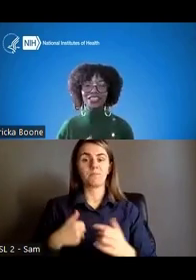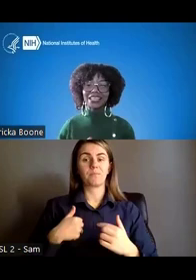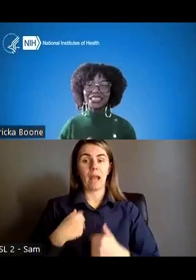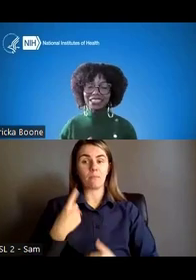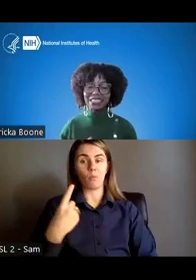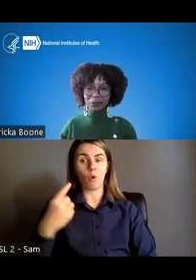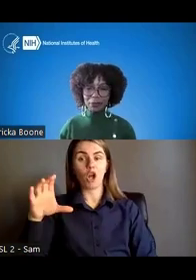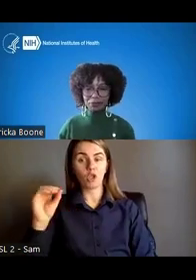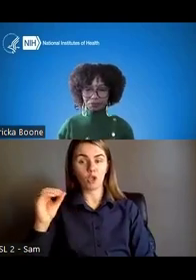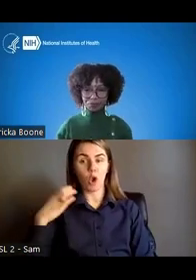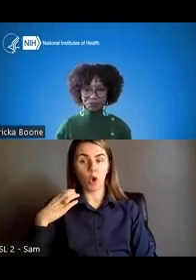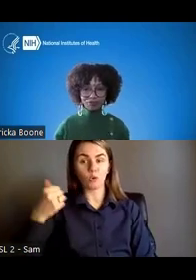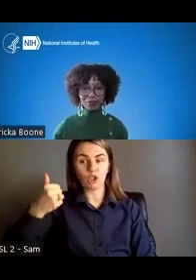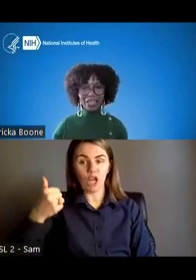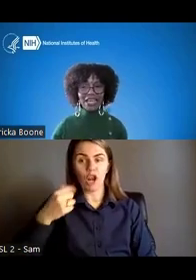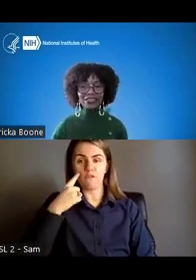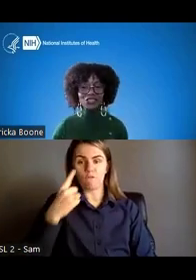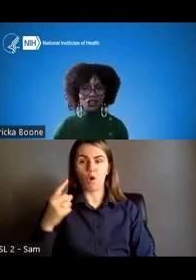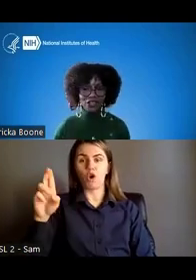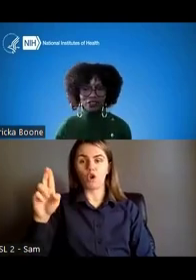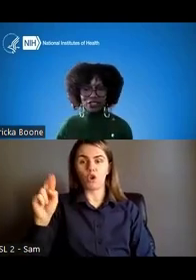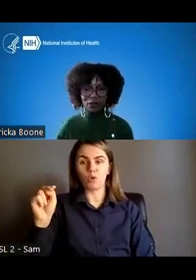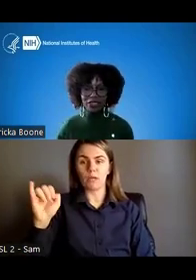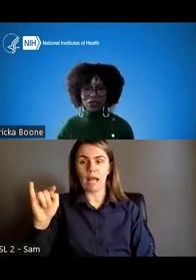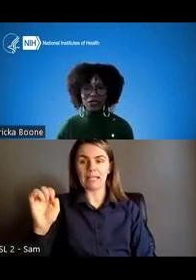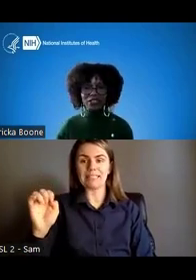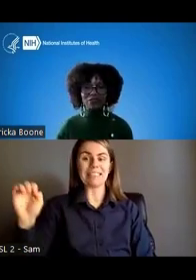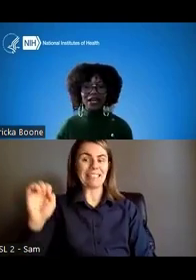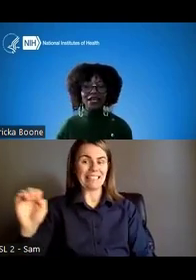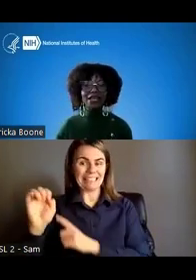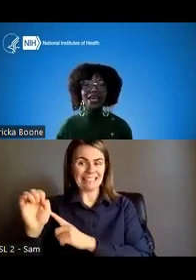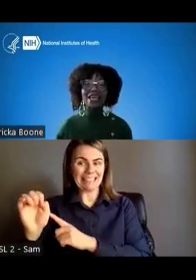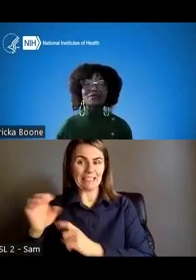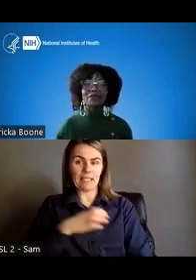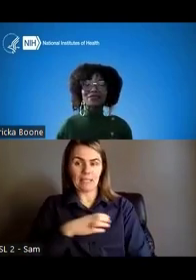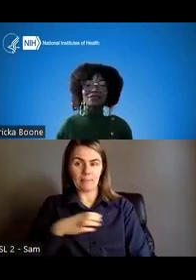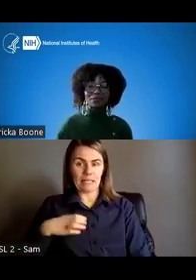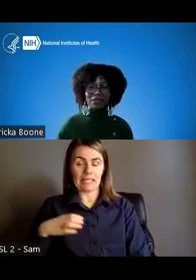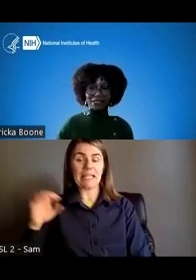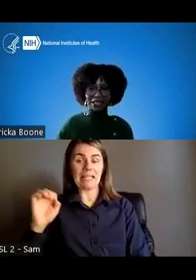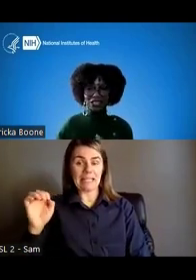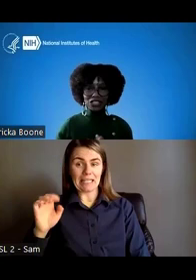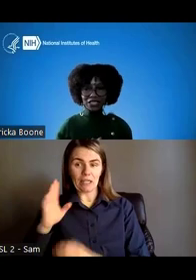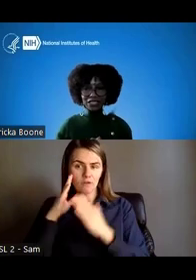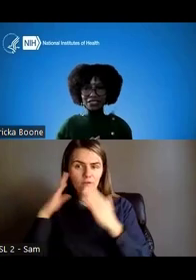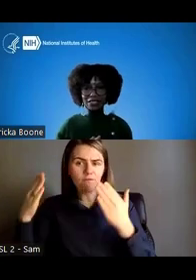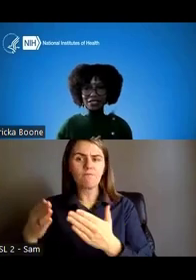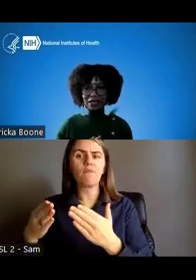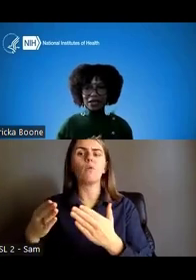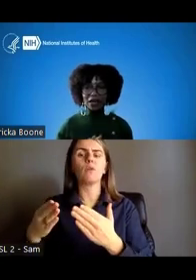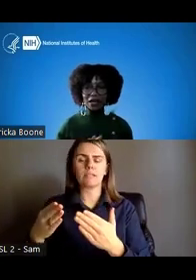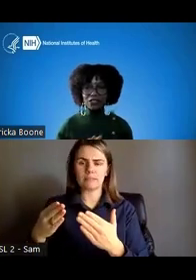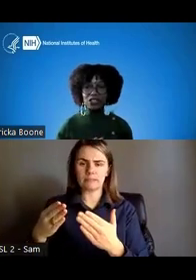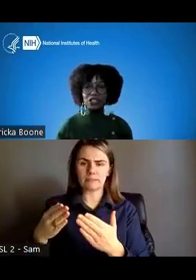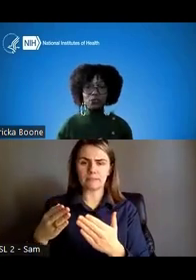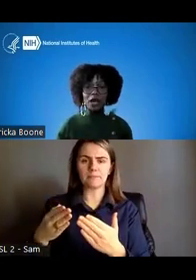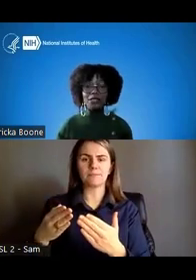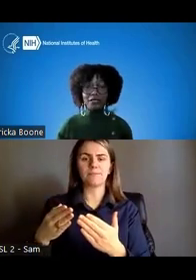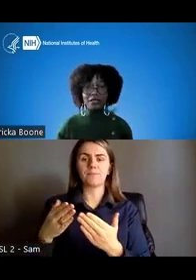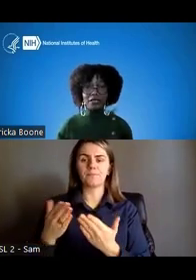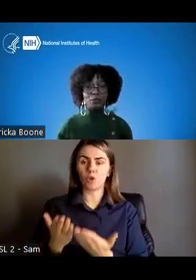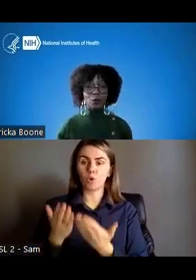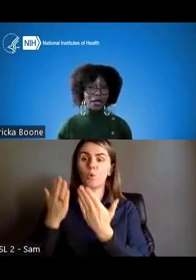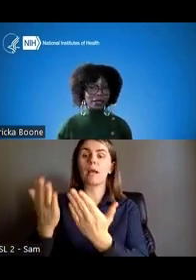I am one of the co-chairs of the UNITE E-Committee. And the charge of this committee is to identify and make recommendations to